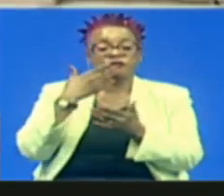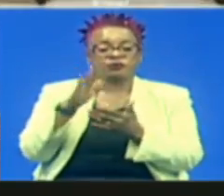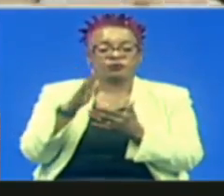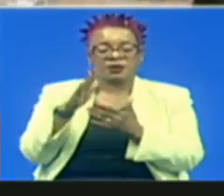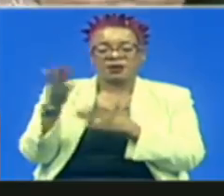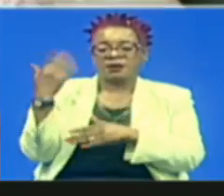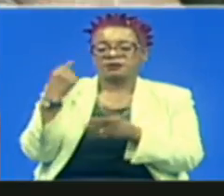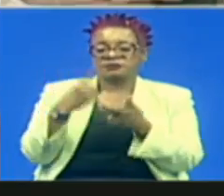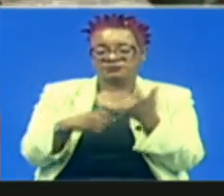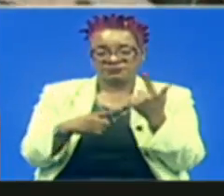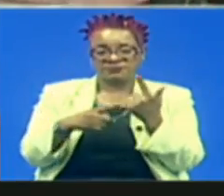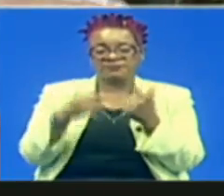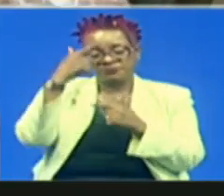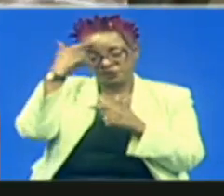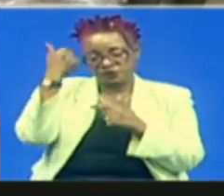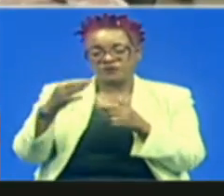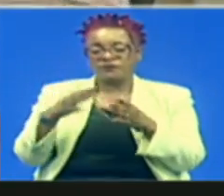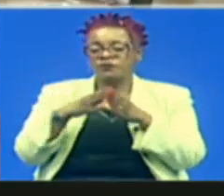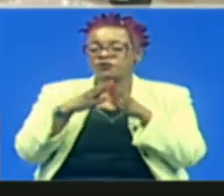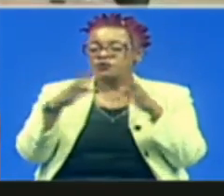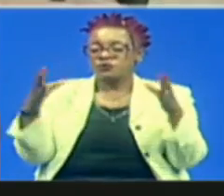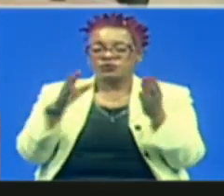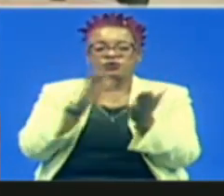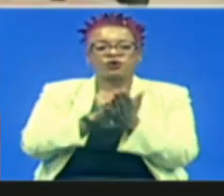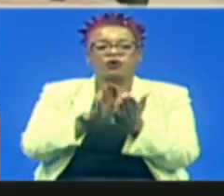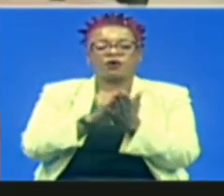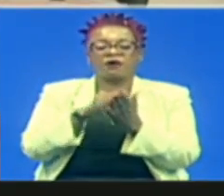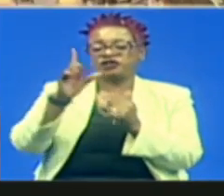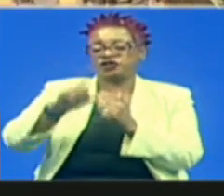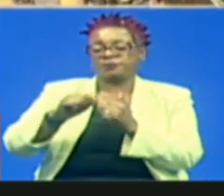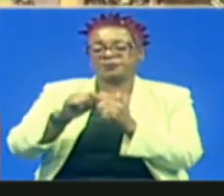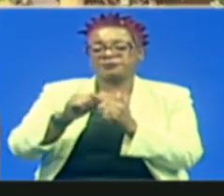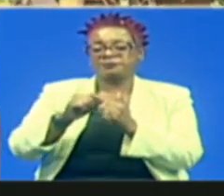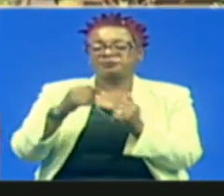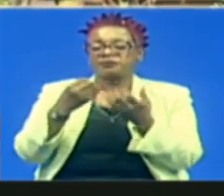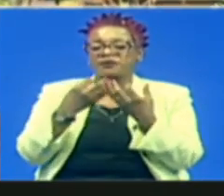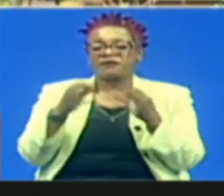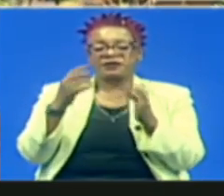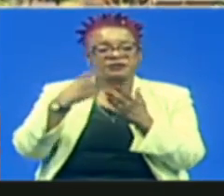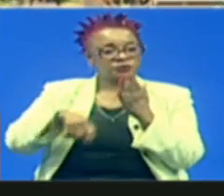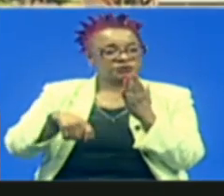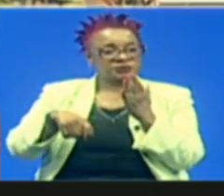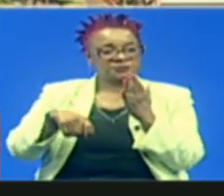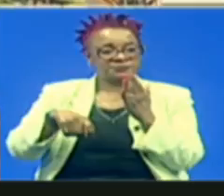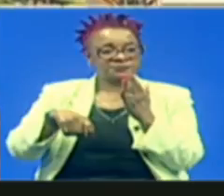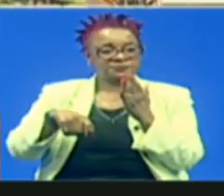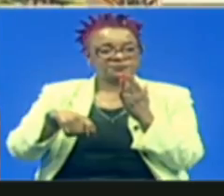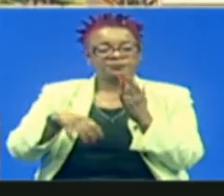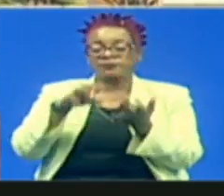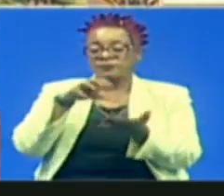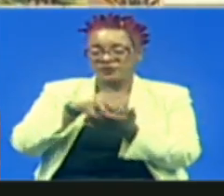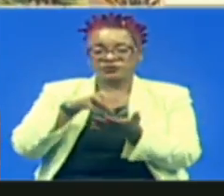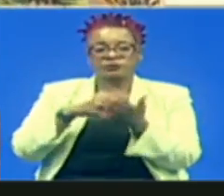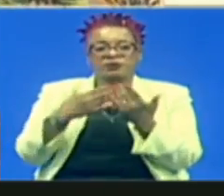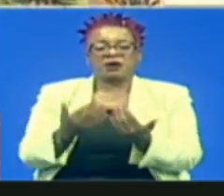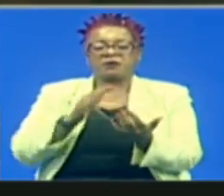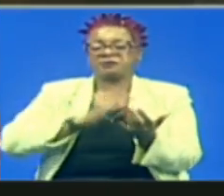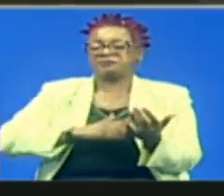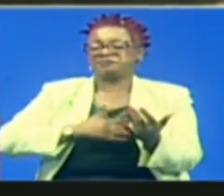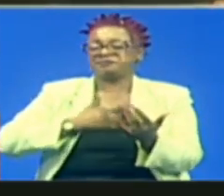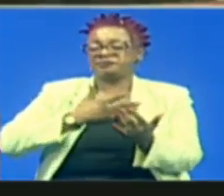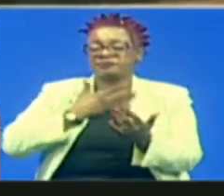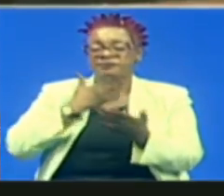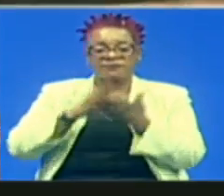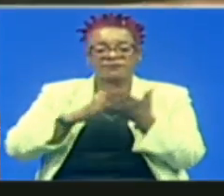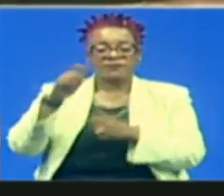last year due to huge stocks of cheap duty-free sugar. The situation has angered some Kenyans, who are faulting